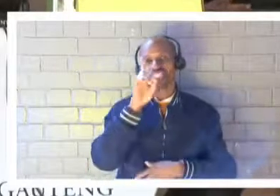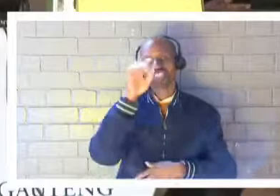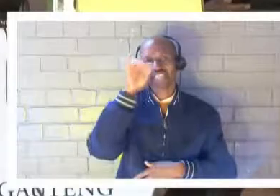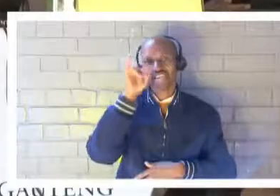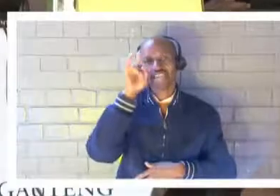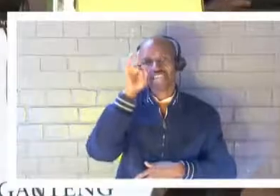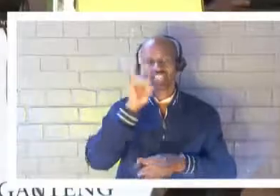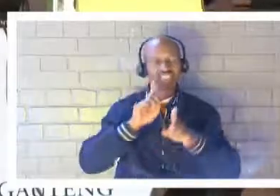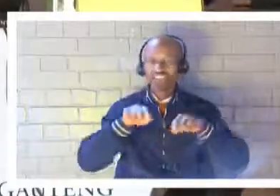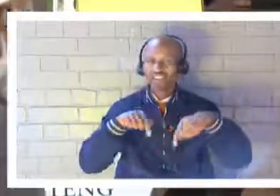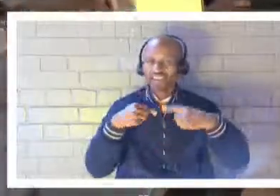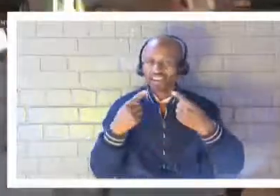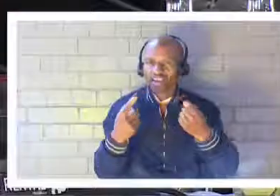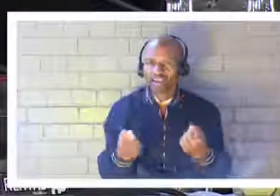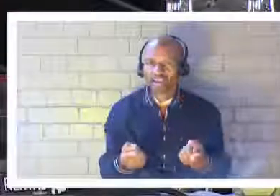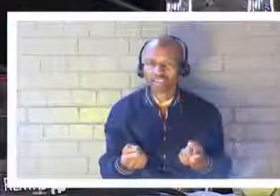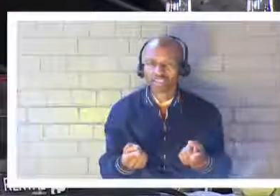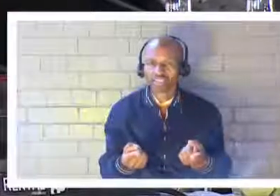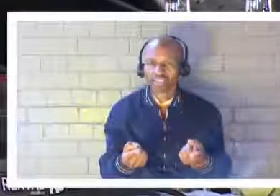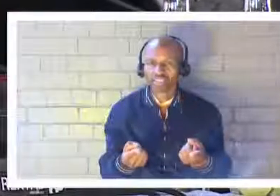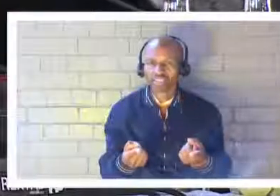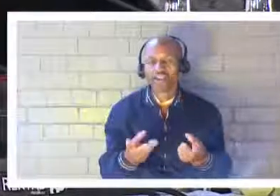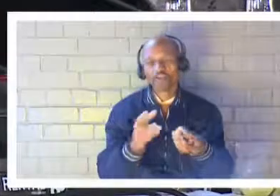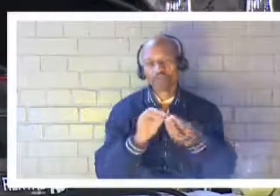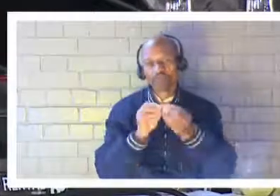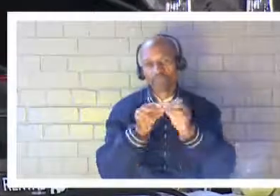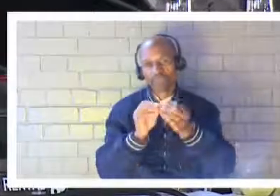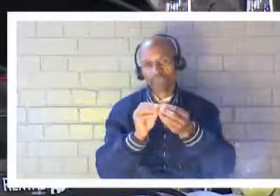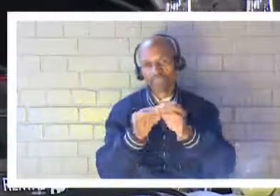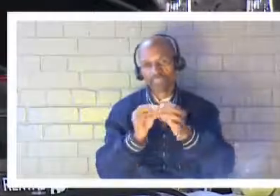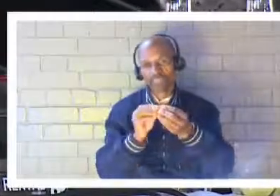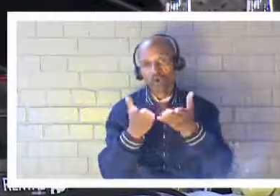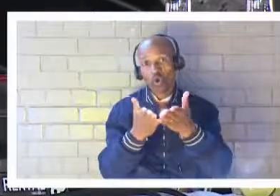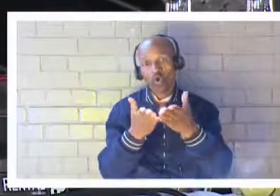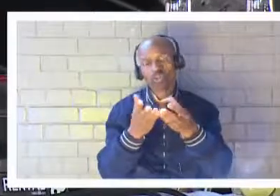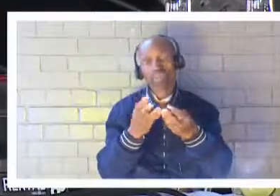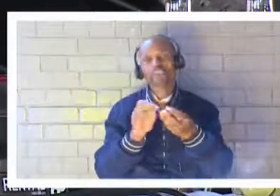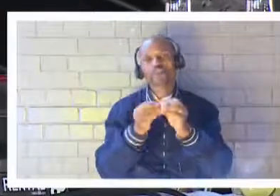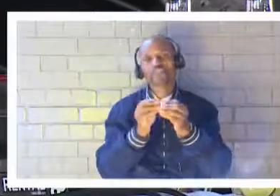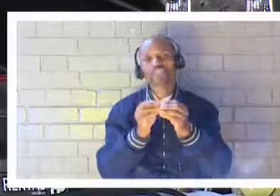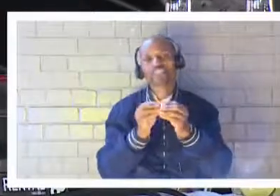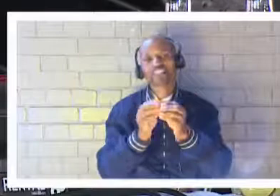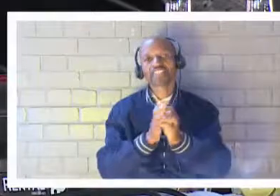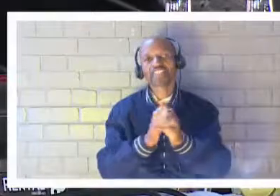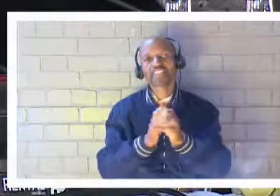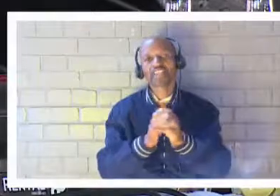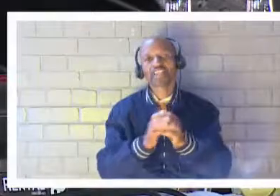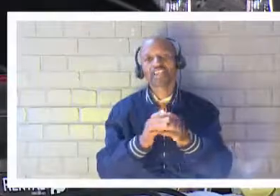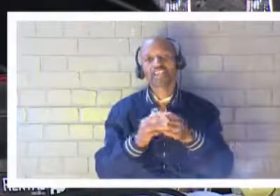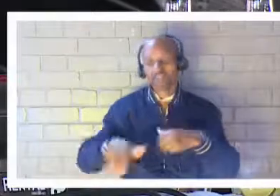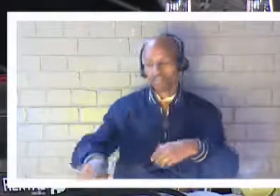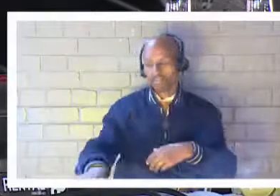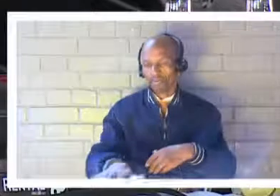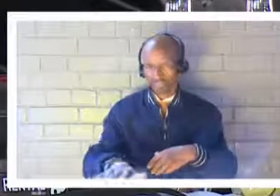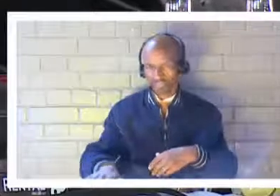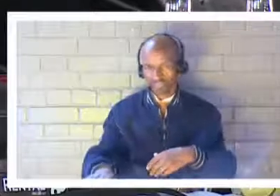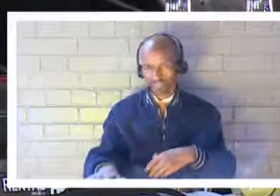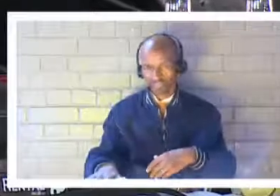is unable to maintain or deal with the issue of maintenance in our